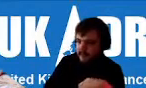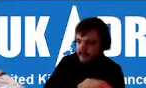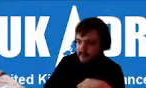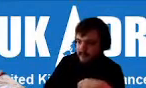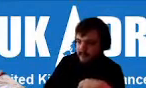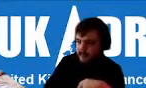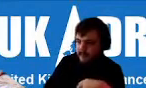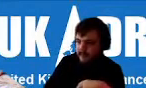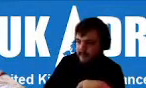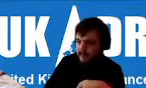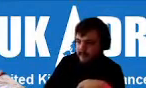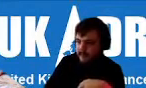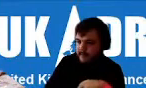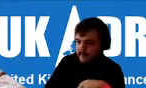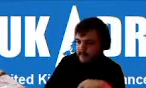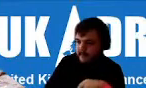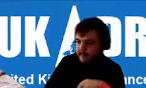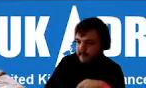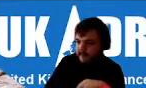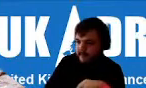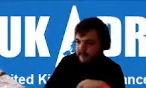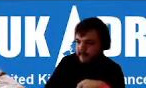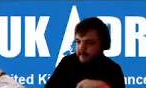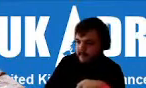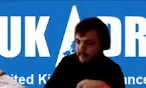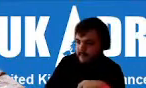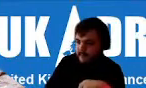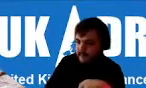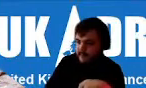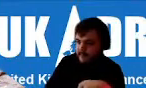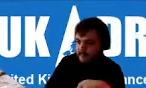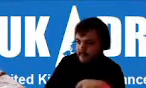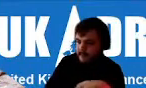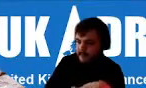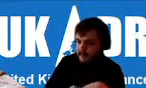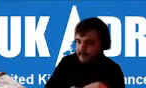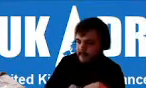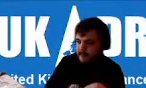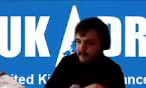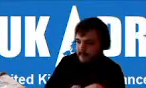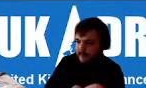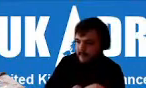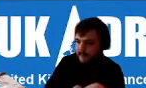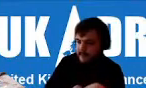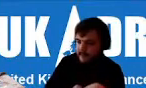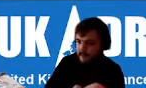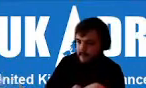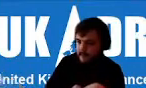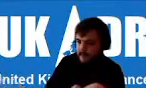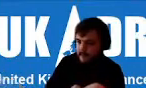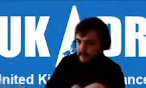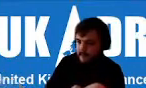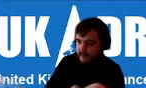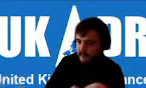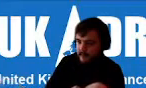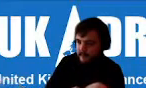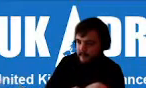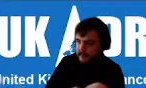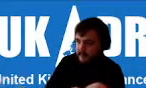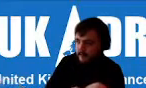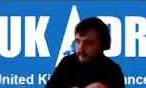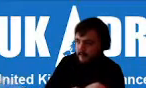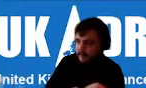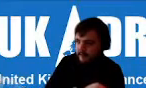very, very worrying. Now, I think actually the practitioner community would not use these algorithms.